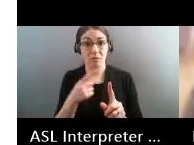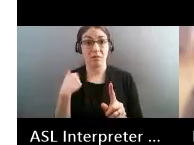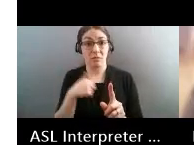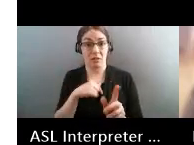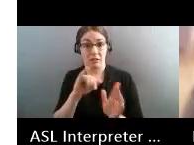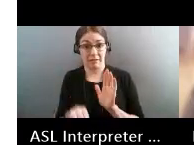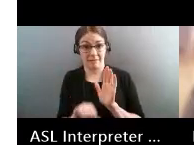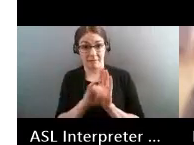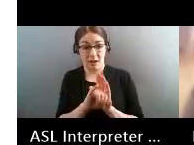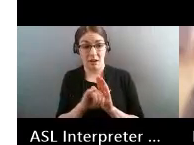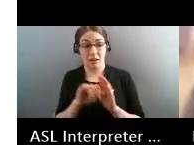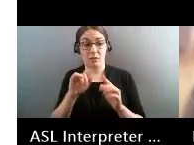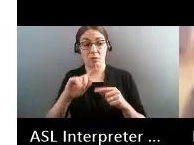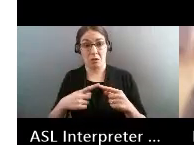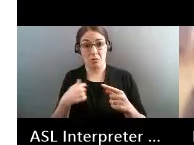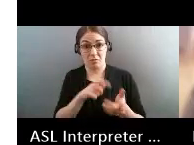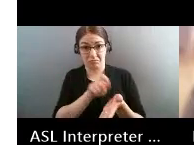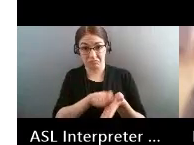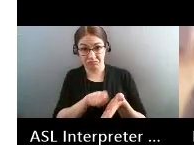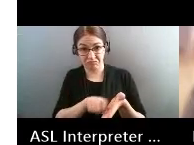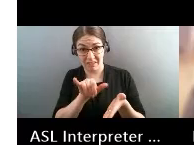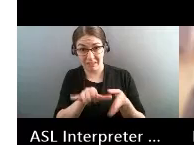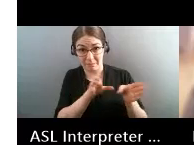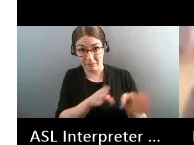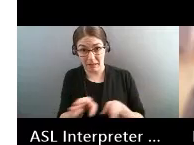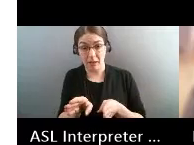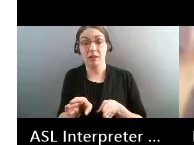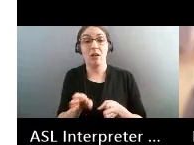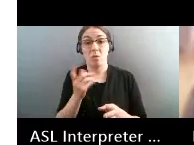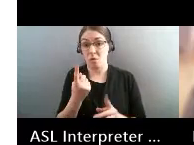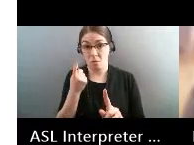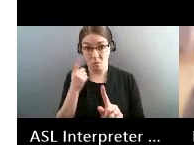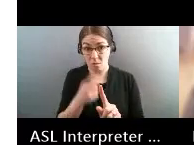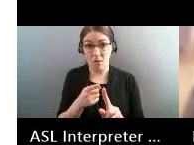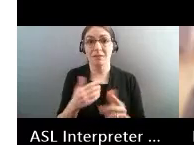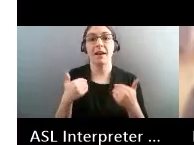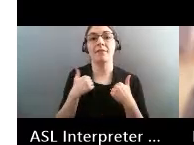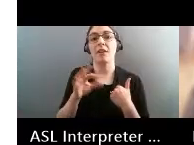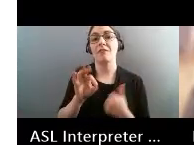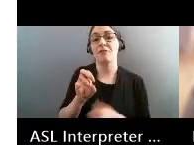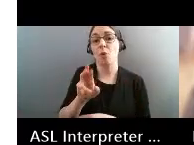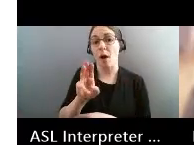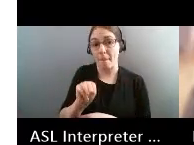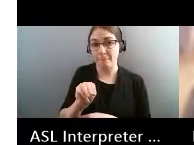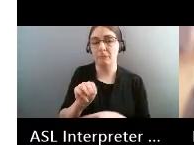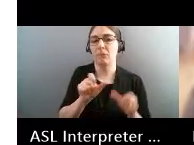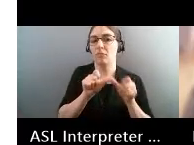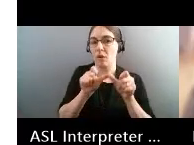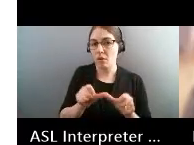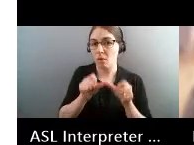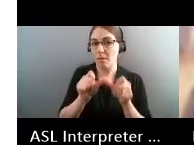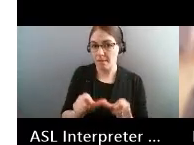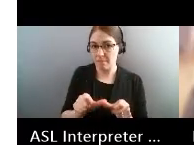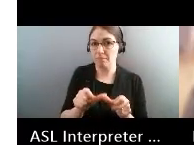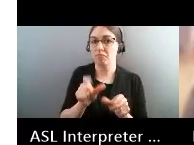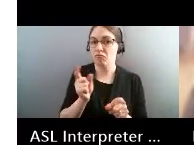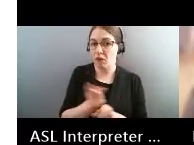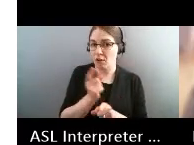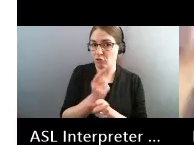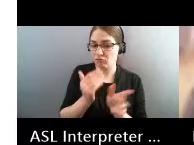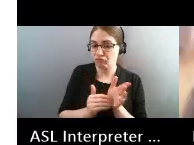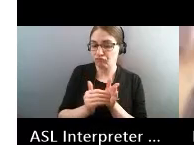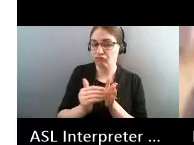that plan was to have a forum on an ongoing basis where we could touch base with